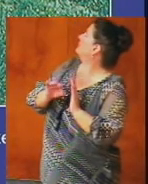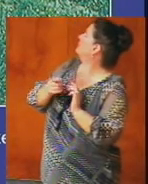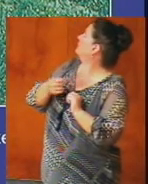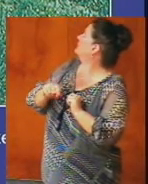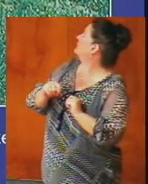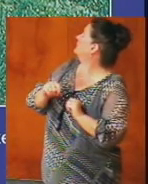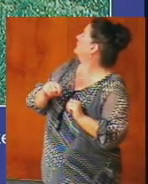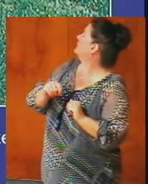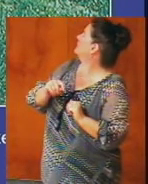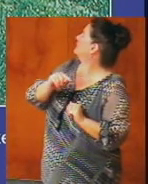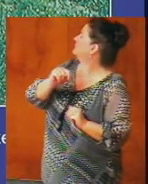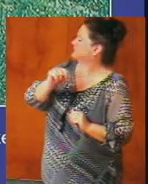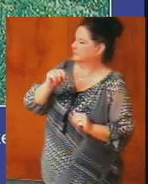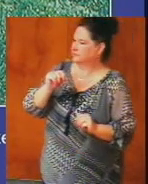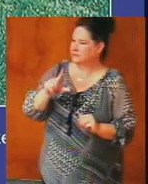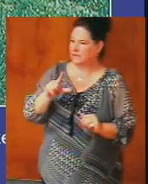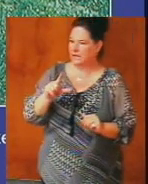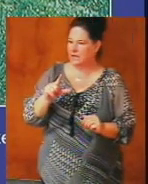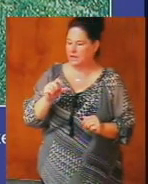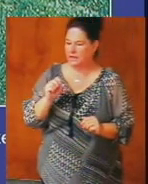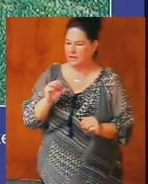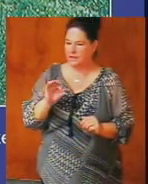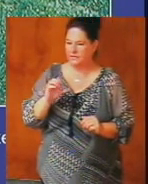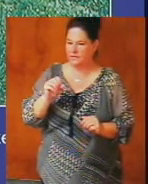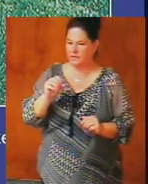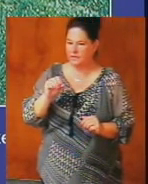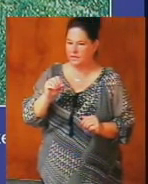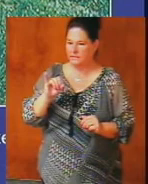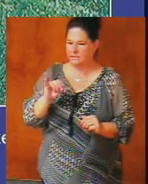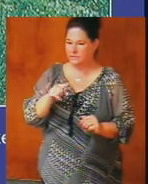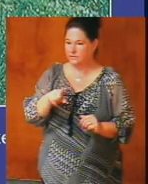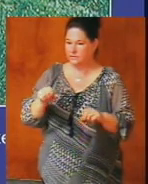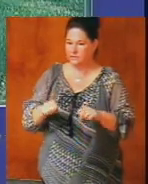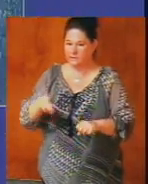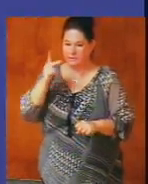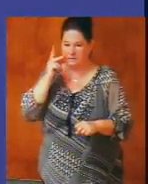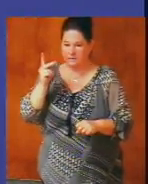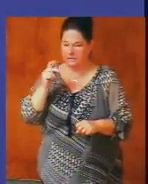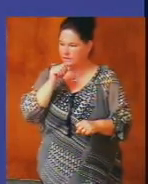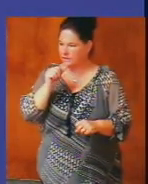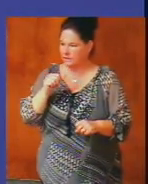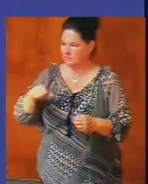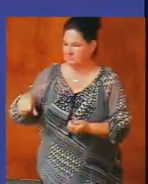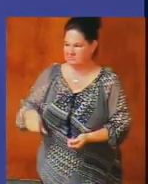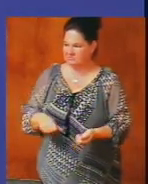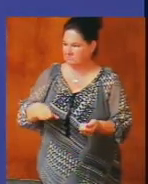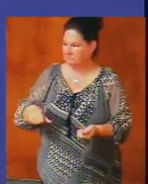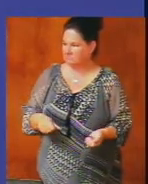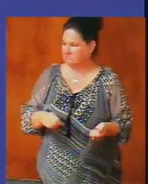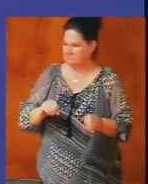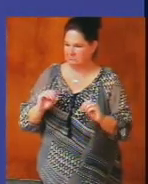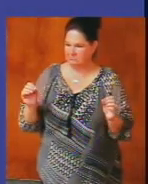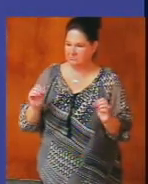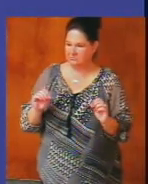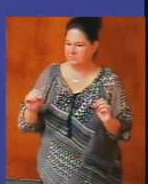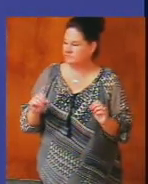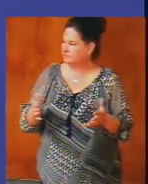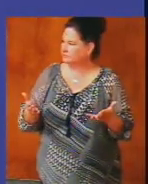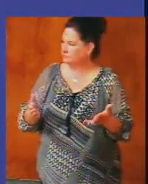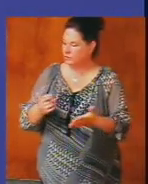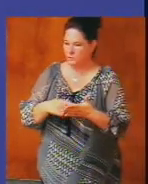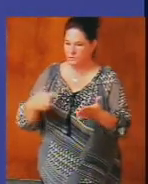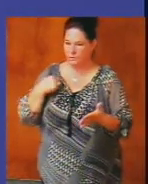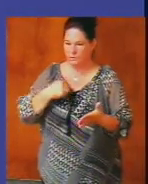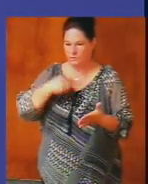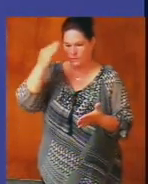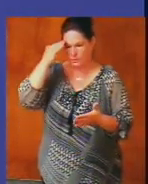of Colossae, and you can see that it hasn't been excavated. Well, what do we know